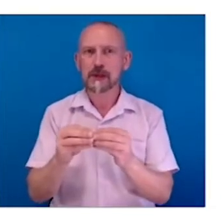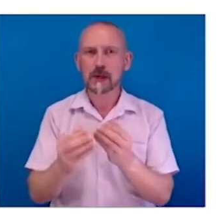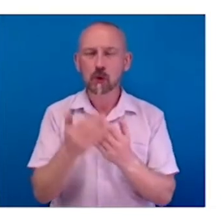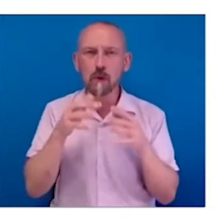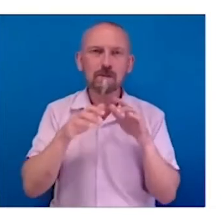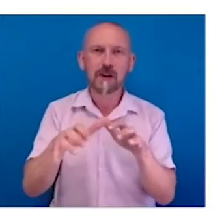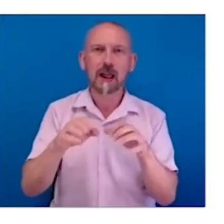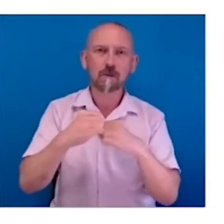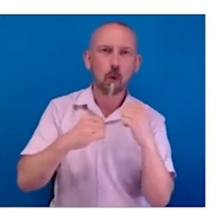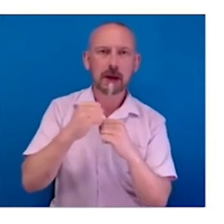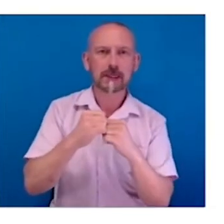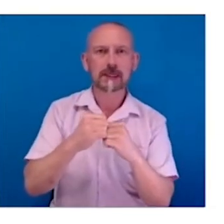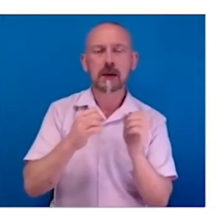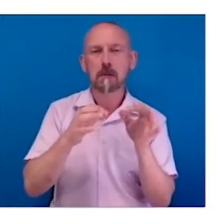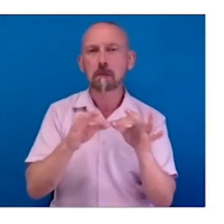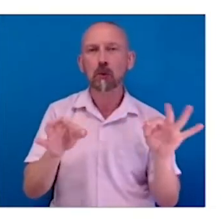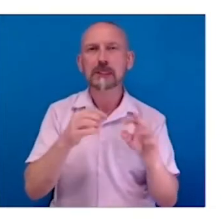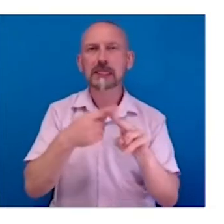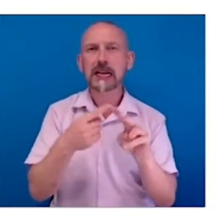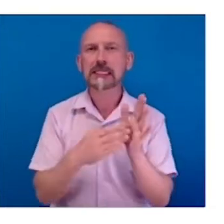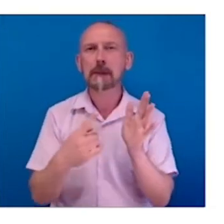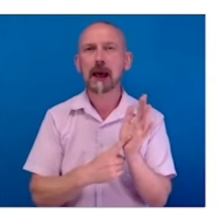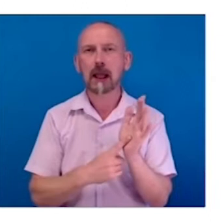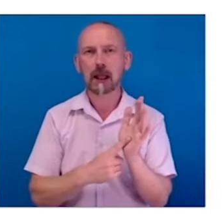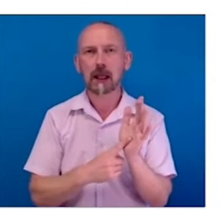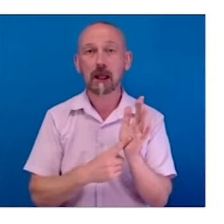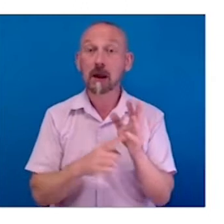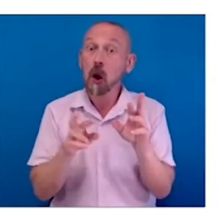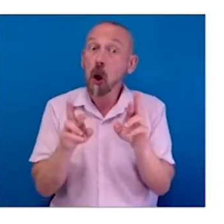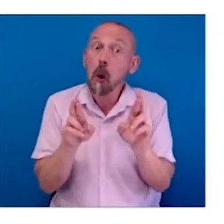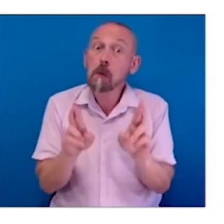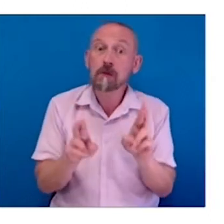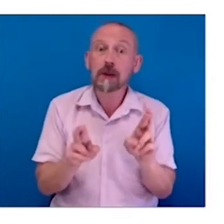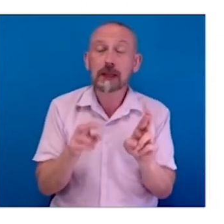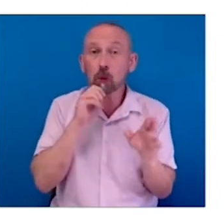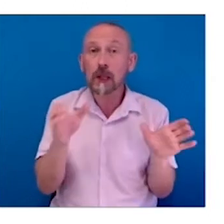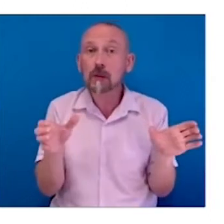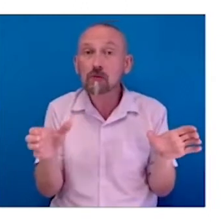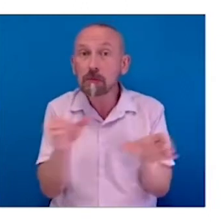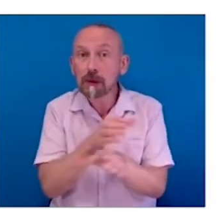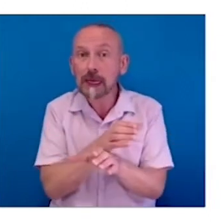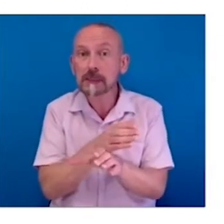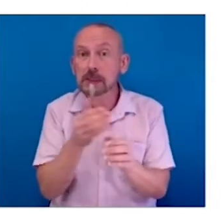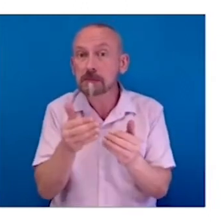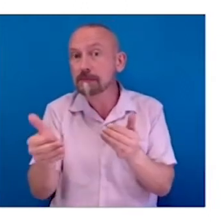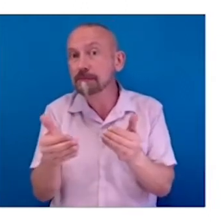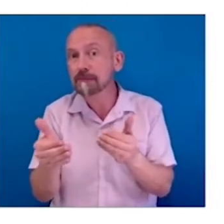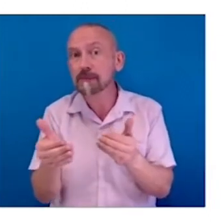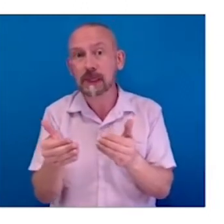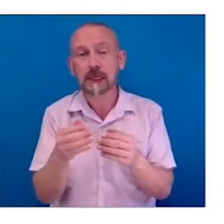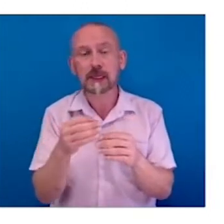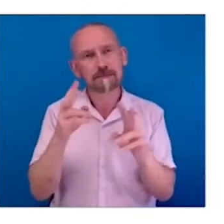and what is to be hoped will be a developed replacement for Music XML,